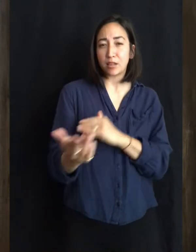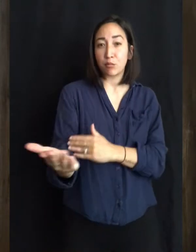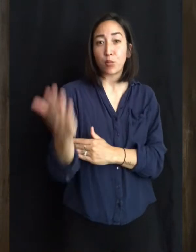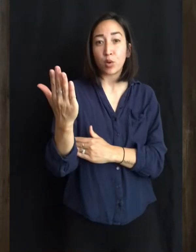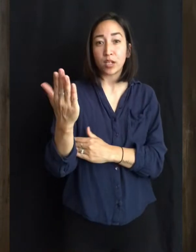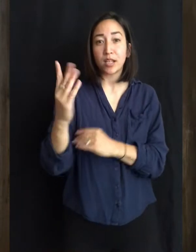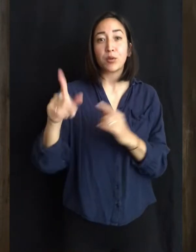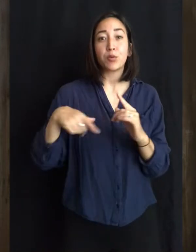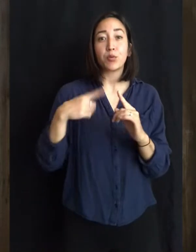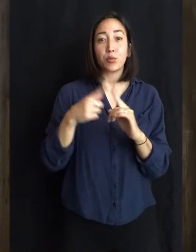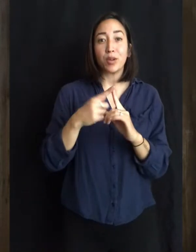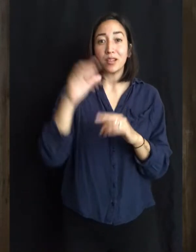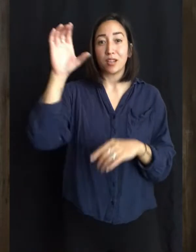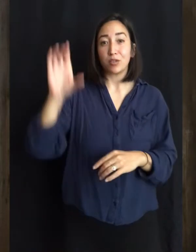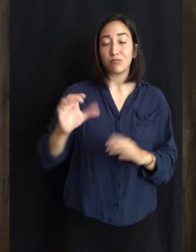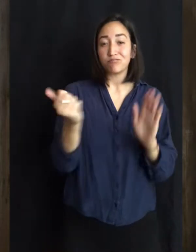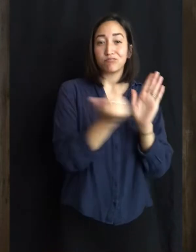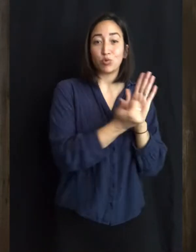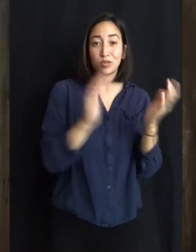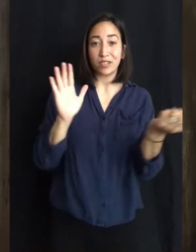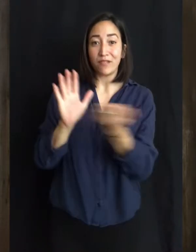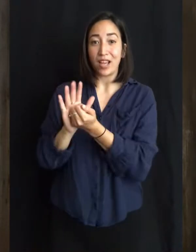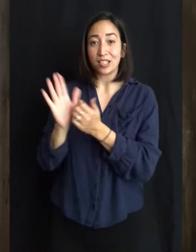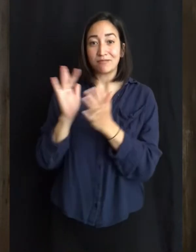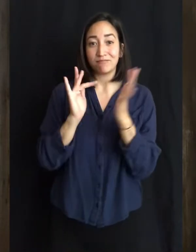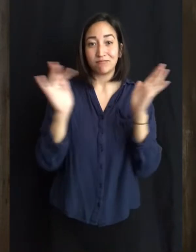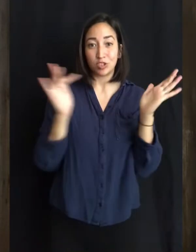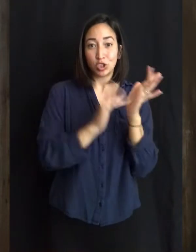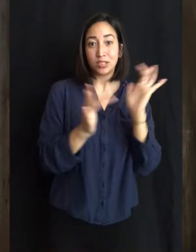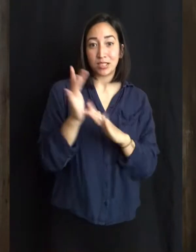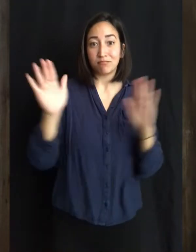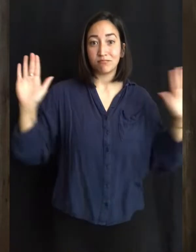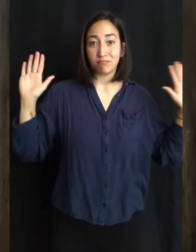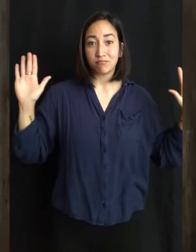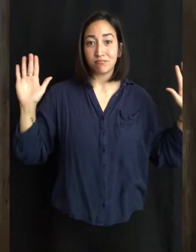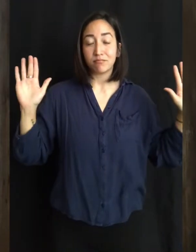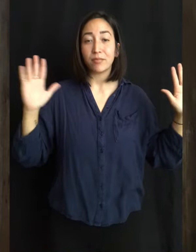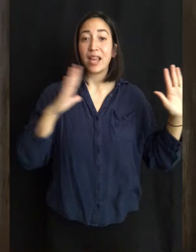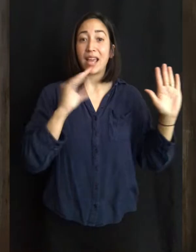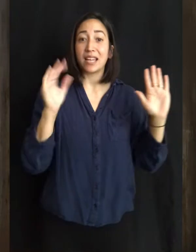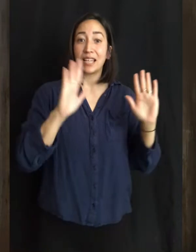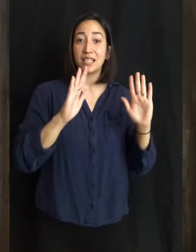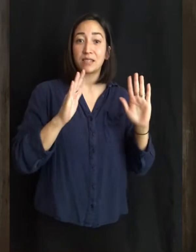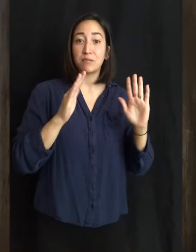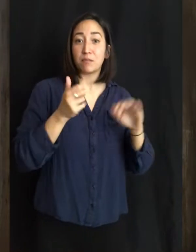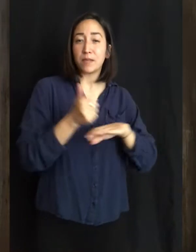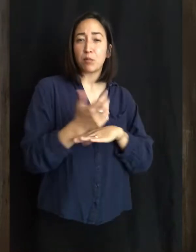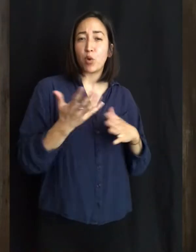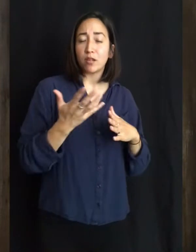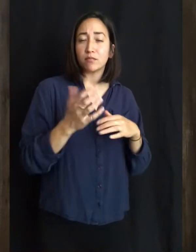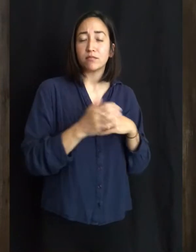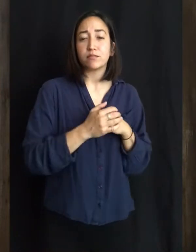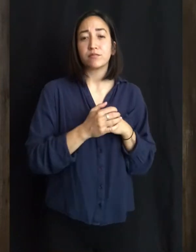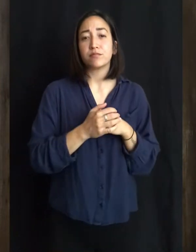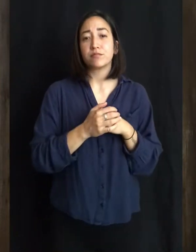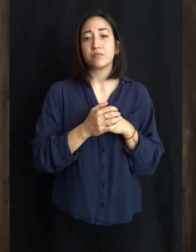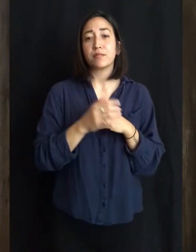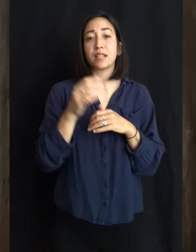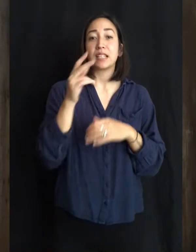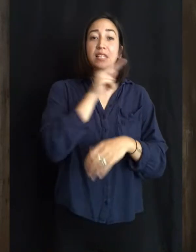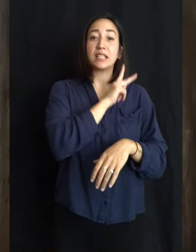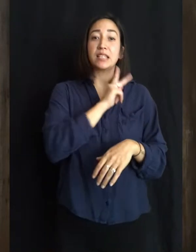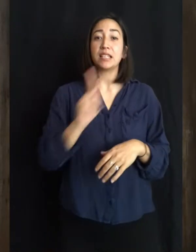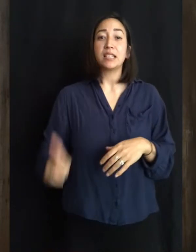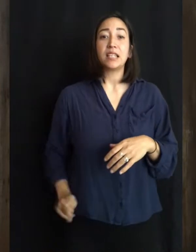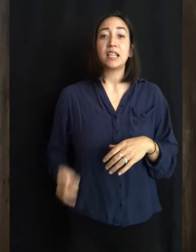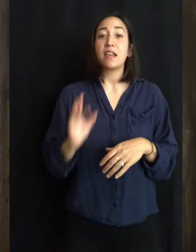they crucified him. And the inscription on the charge against him read, "The King of the Jews." And with him they crucified